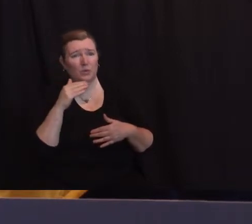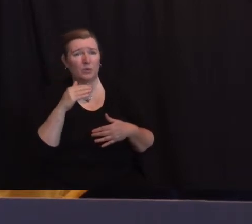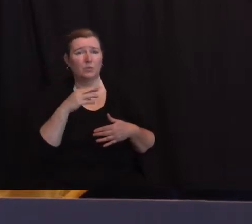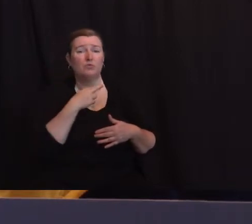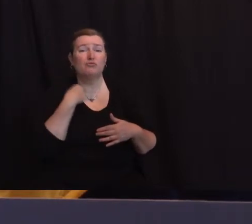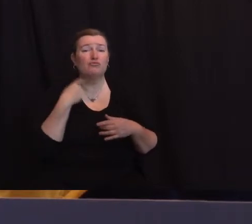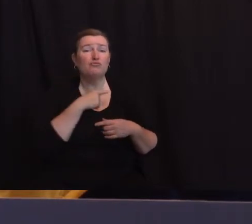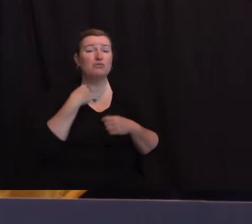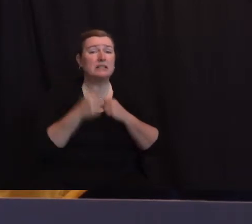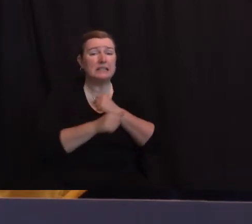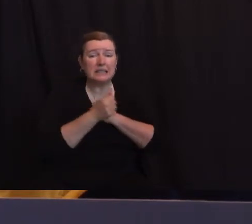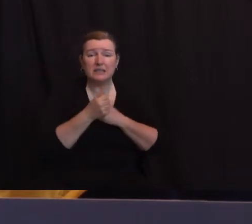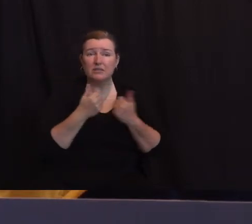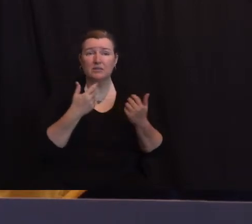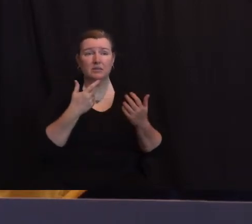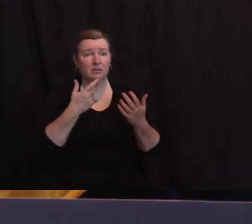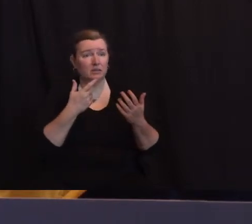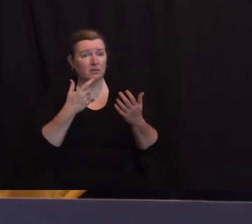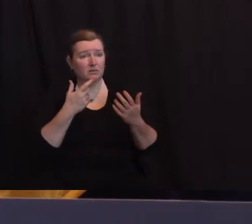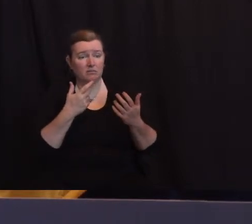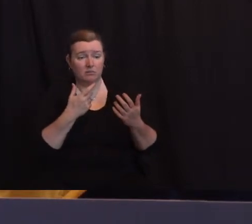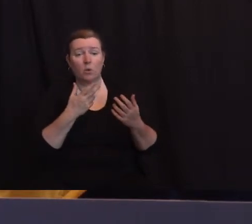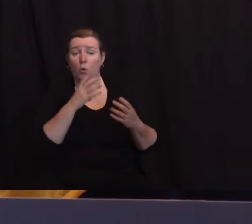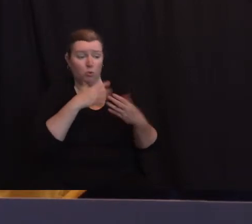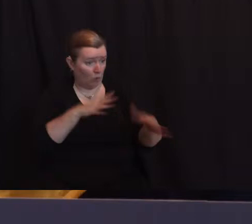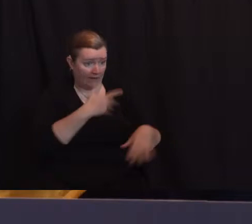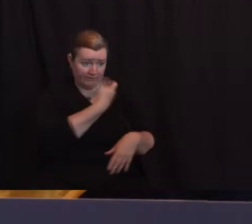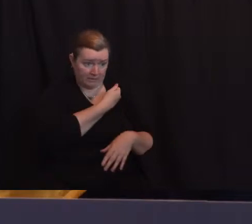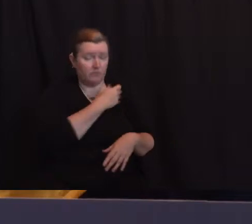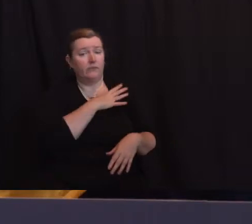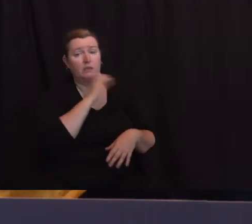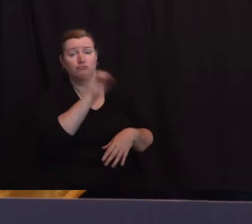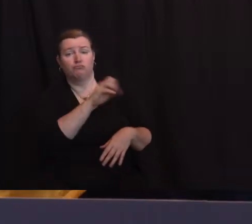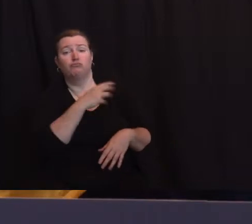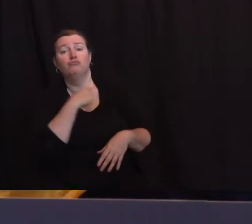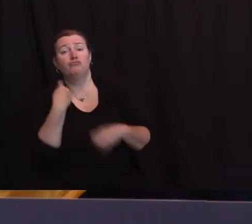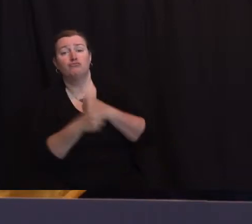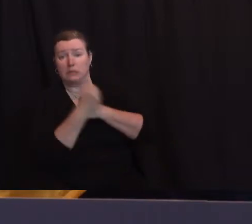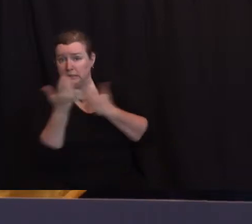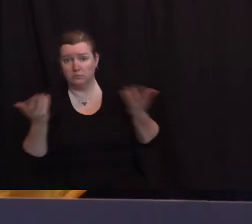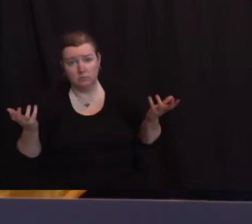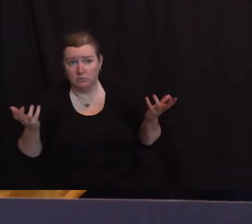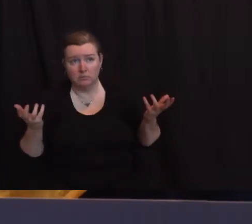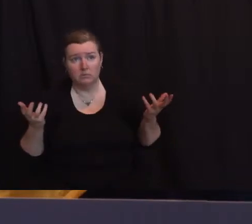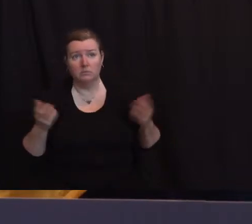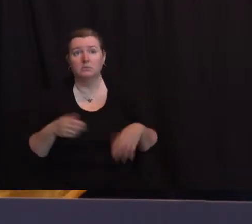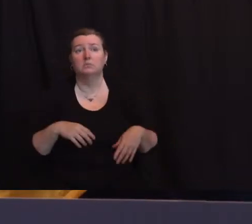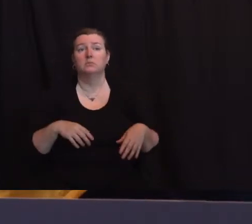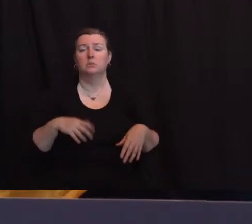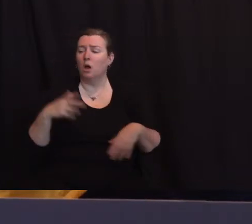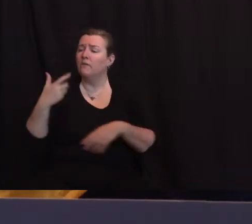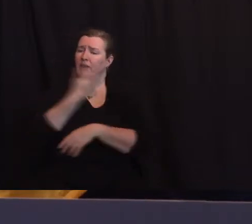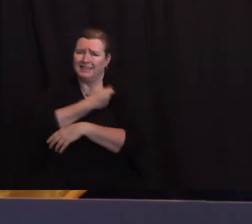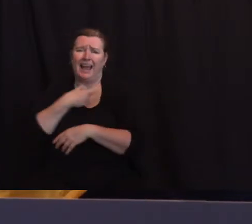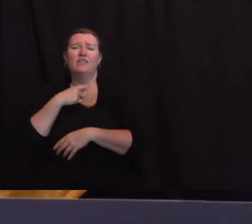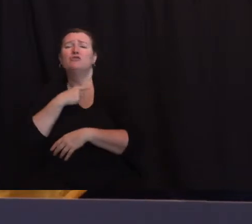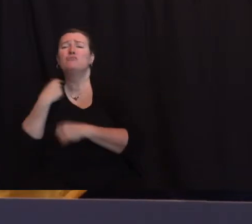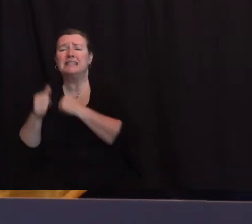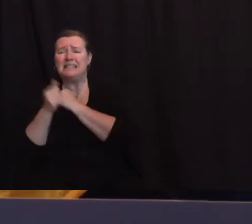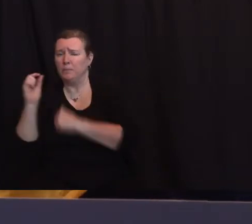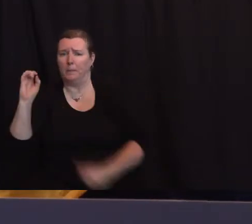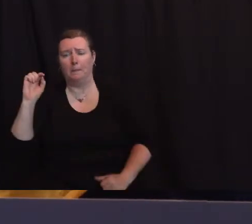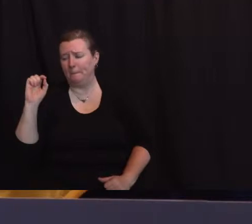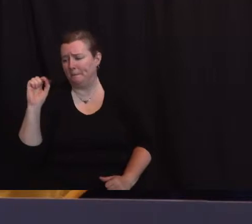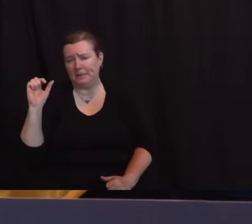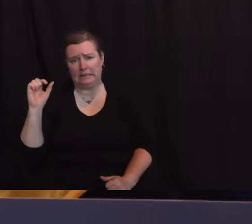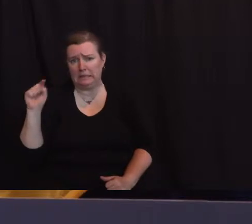vaccinated. Do they exist if you're vaccinated? Yes, but they are literally de minimis. If you listen to those